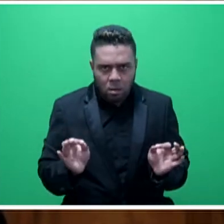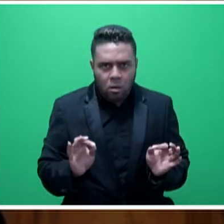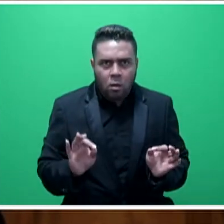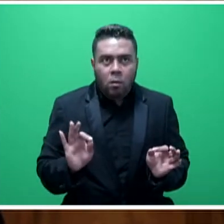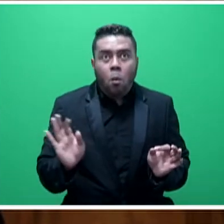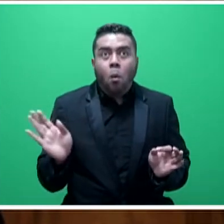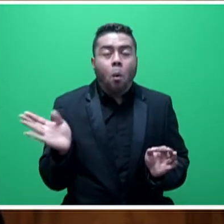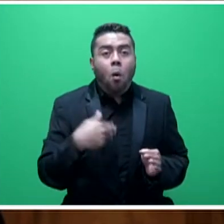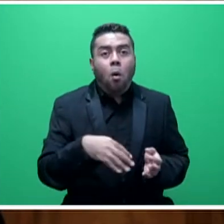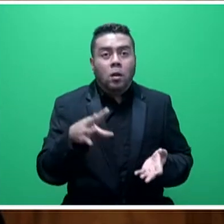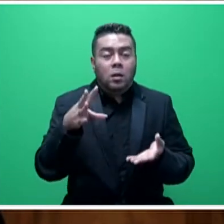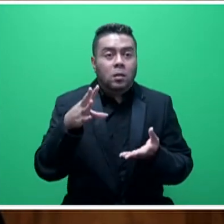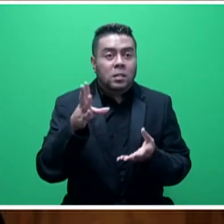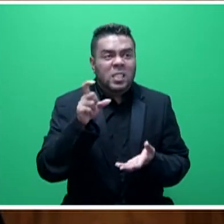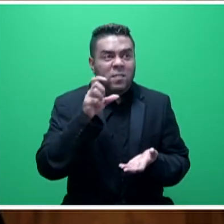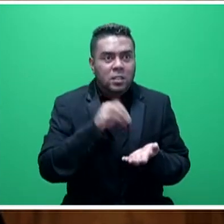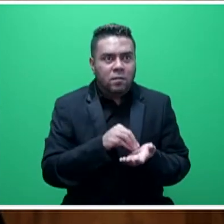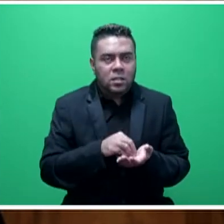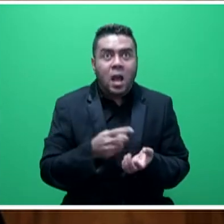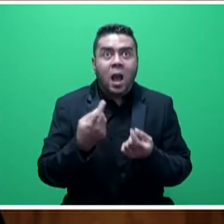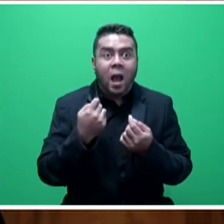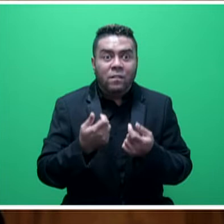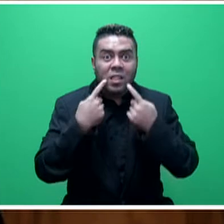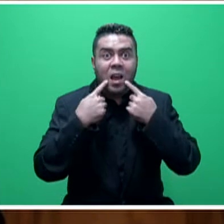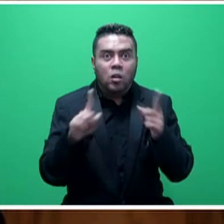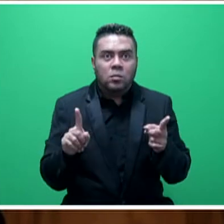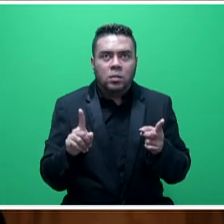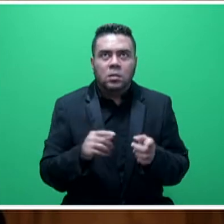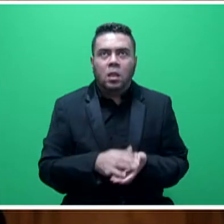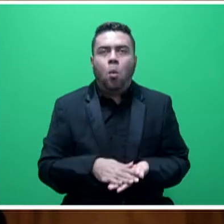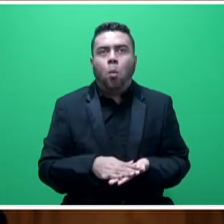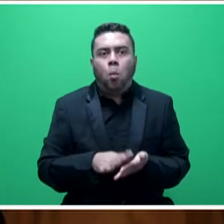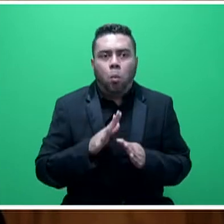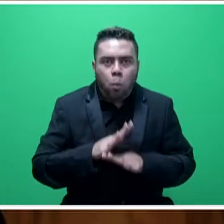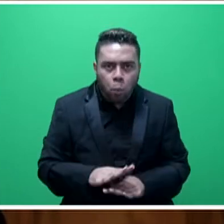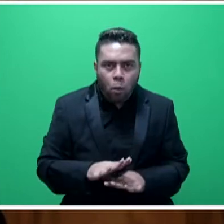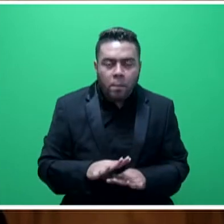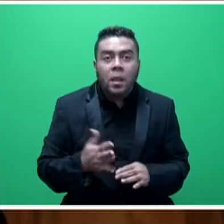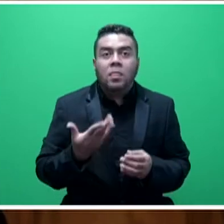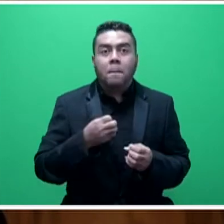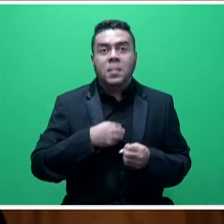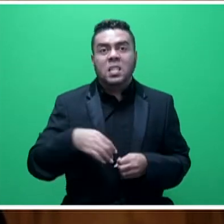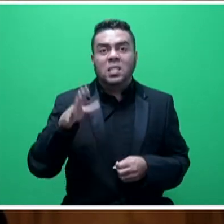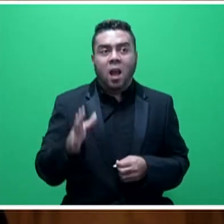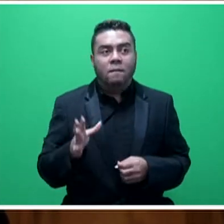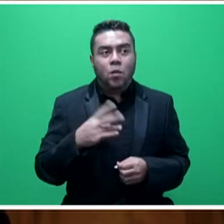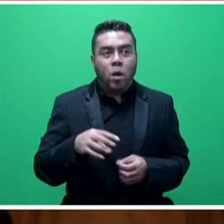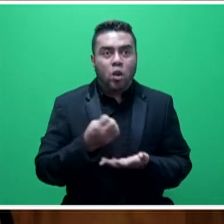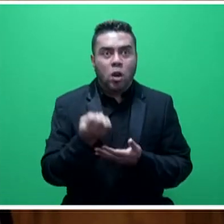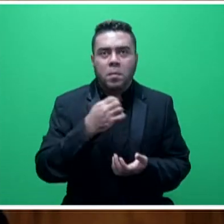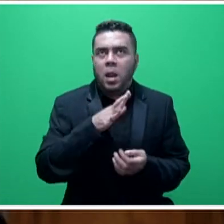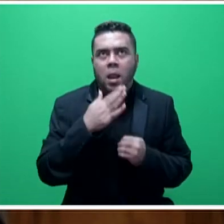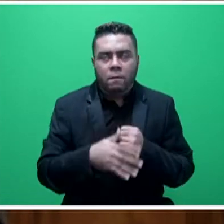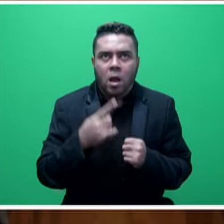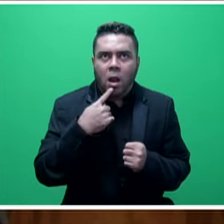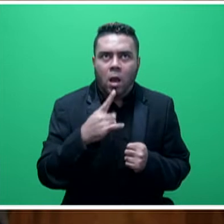relief after the announcement and was grateful that our Minister for Economy had not announced that. The Fiji